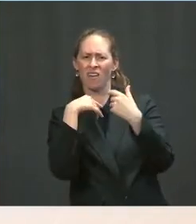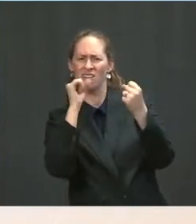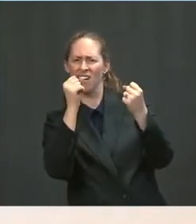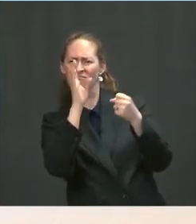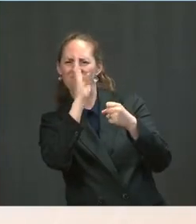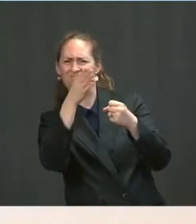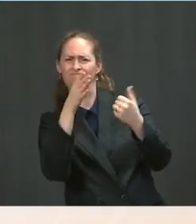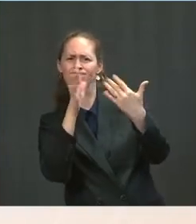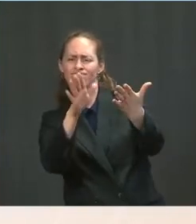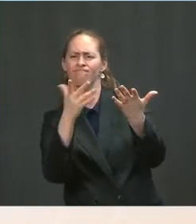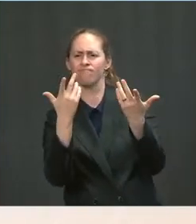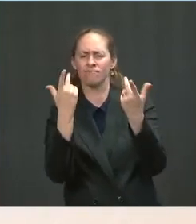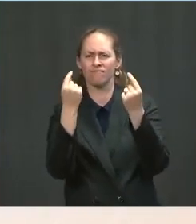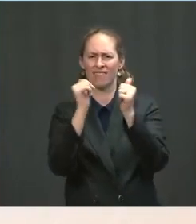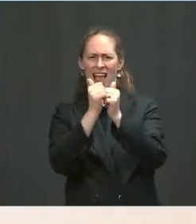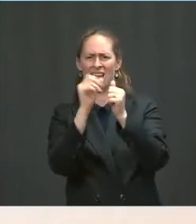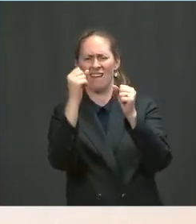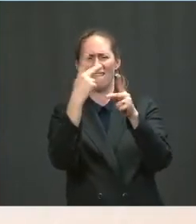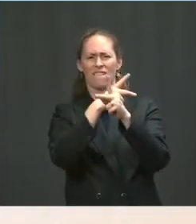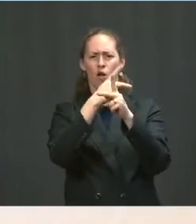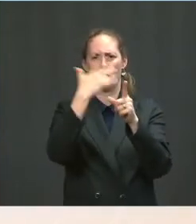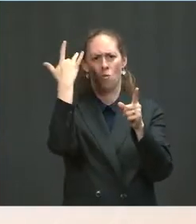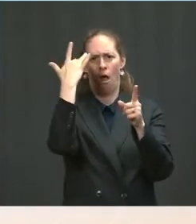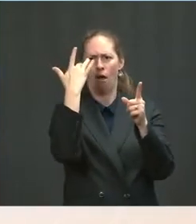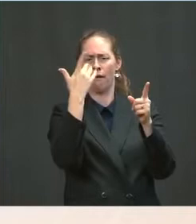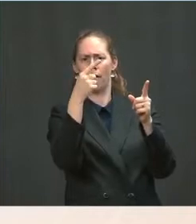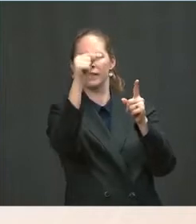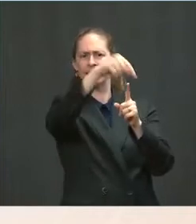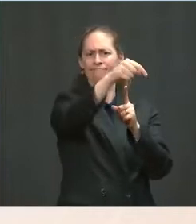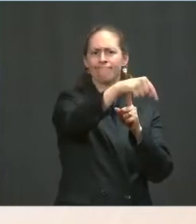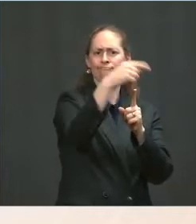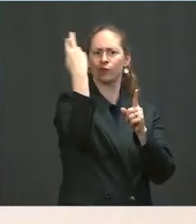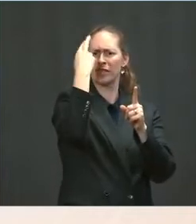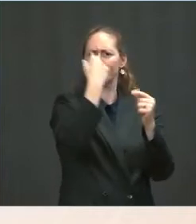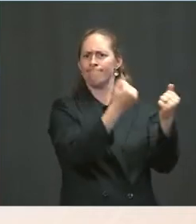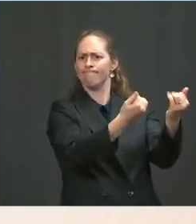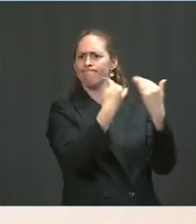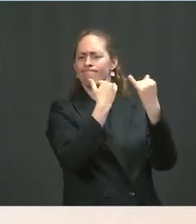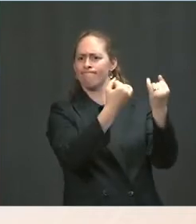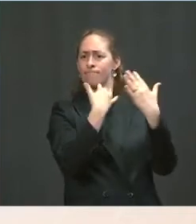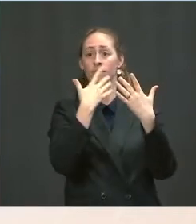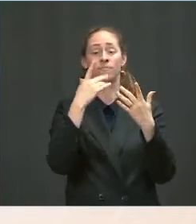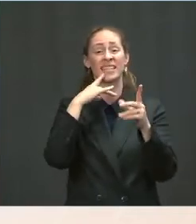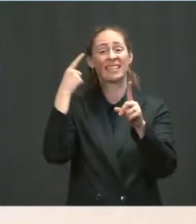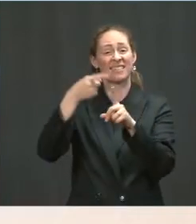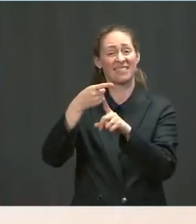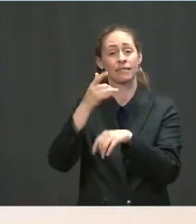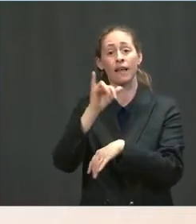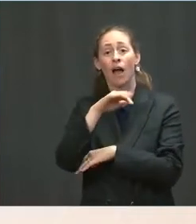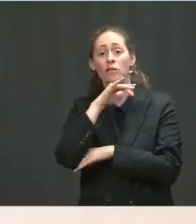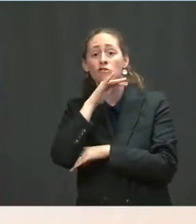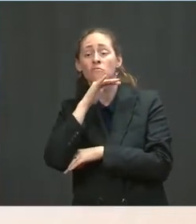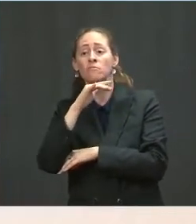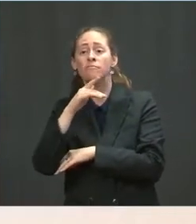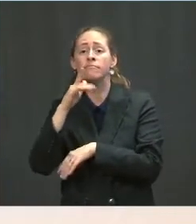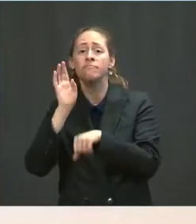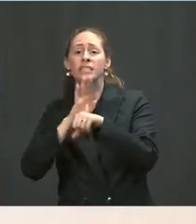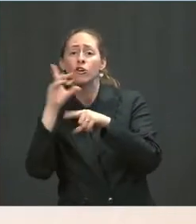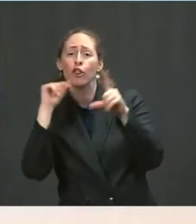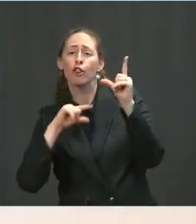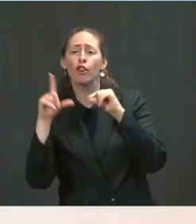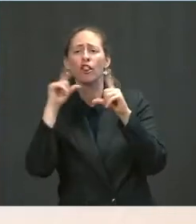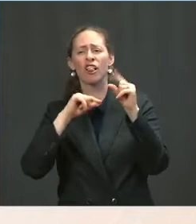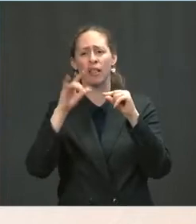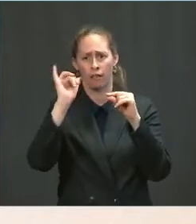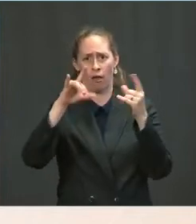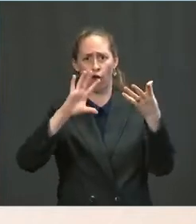causes, that corruption, is not is something that doesn't affect the process that we're